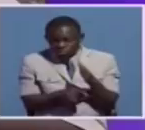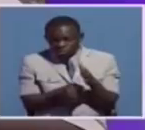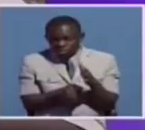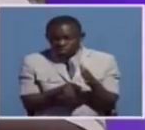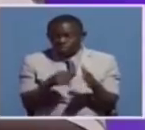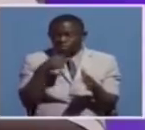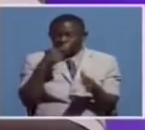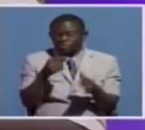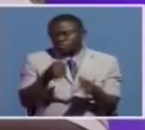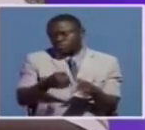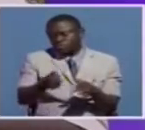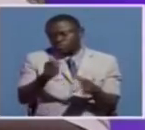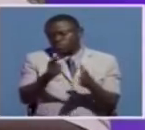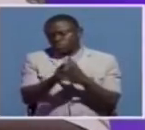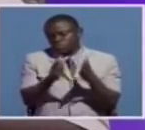And ended up in jail.